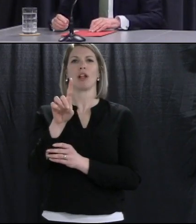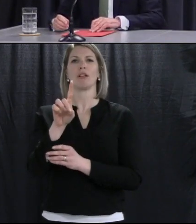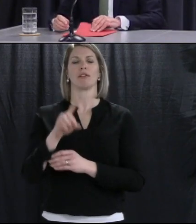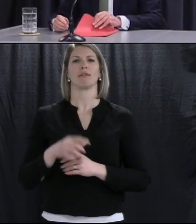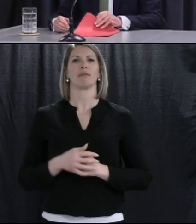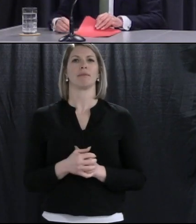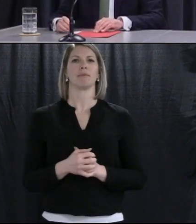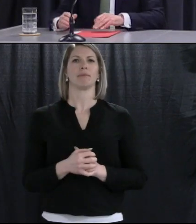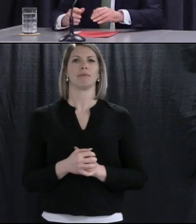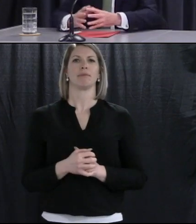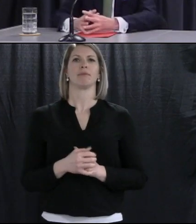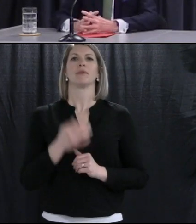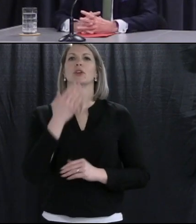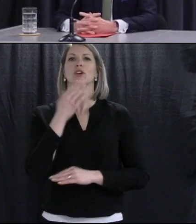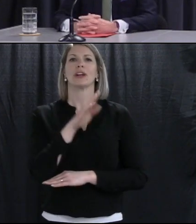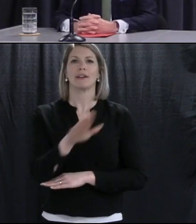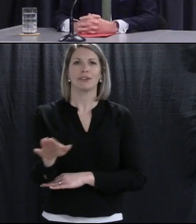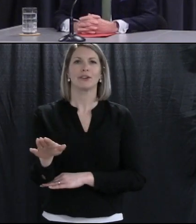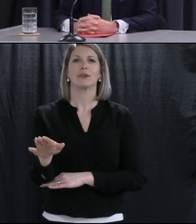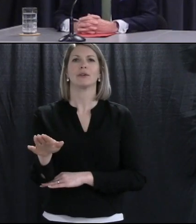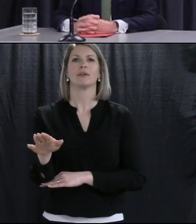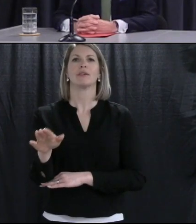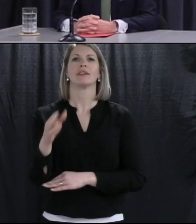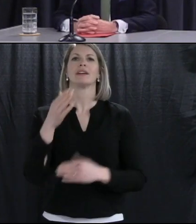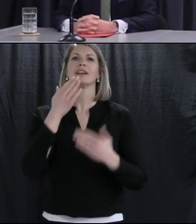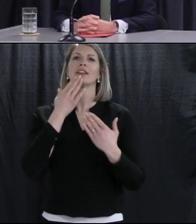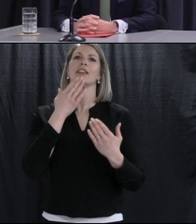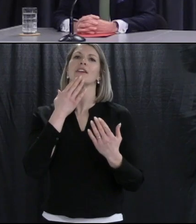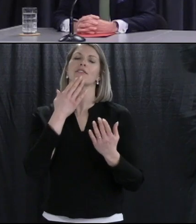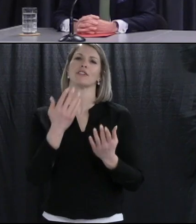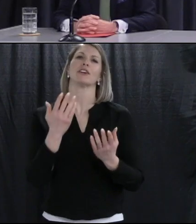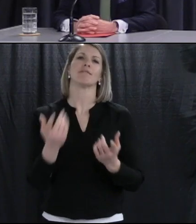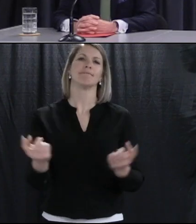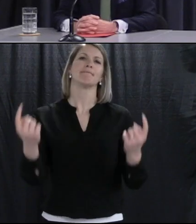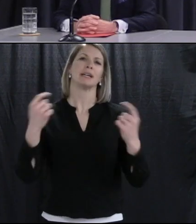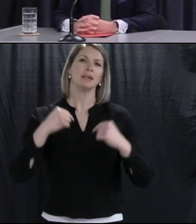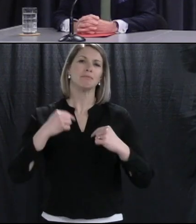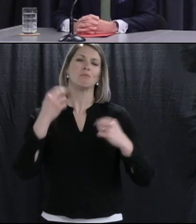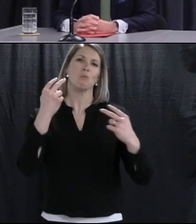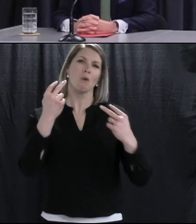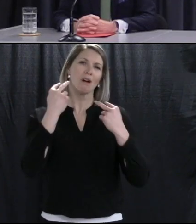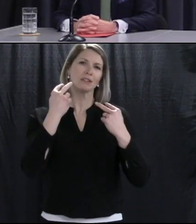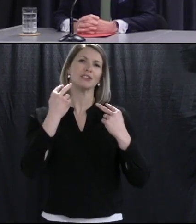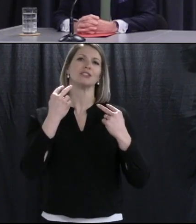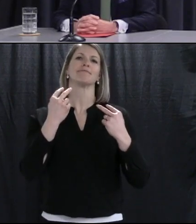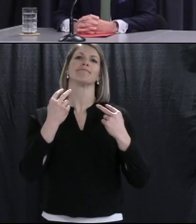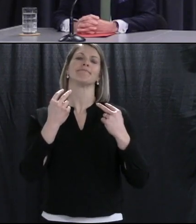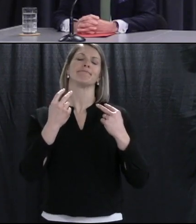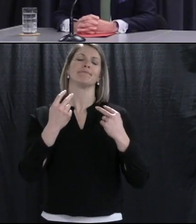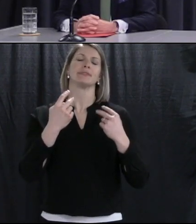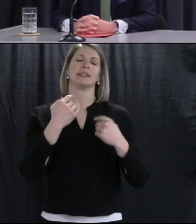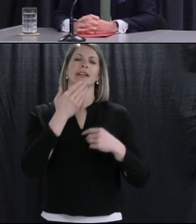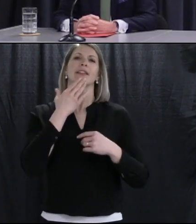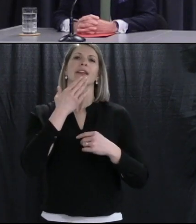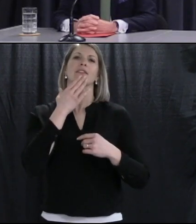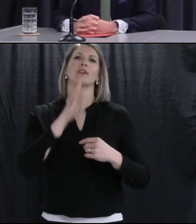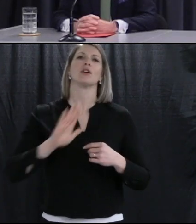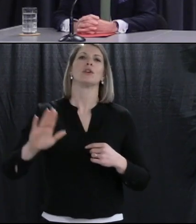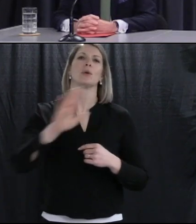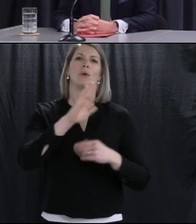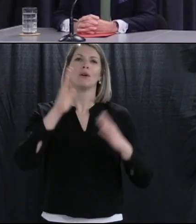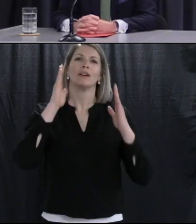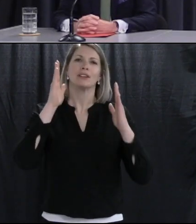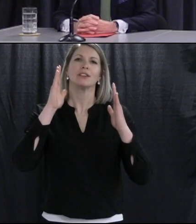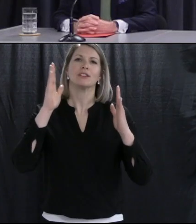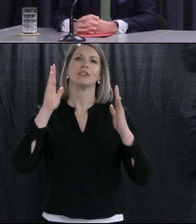Thank you, Premier. Good afternoon. Thank you for joining and connecting with us here today. I appreciate everyone's attentiveness and interest with